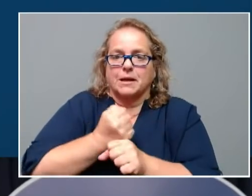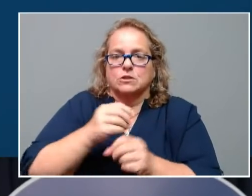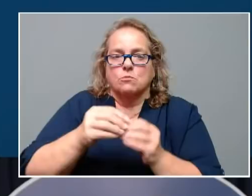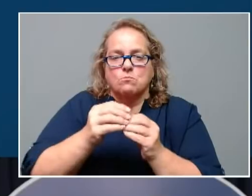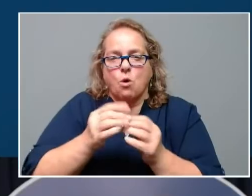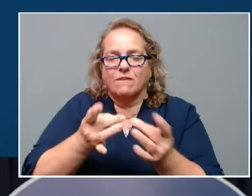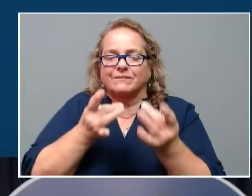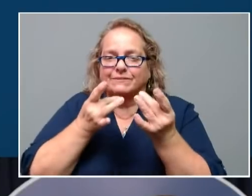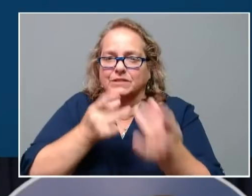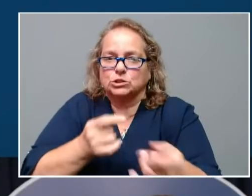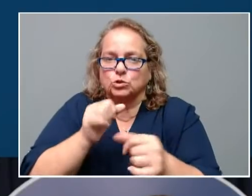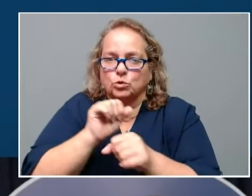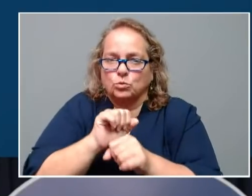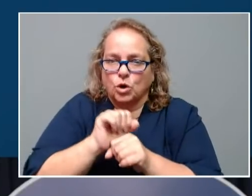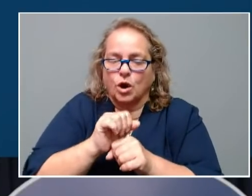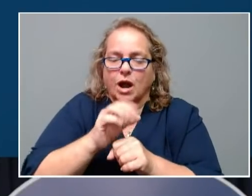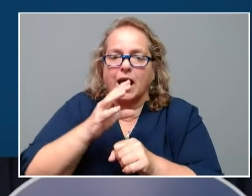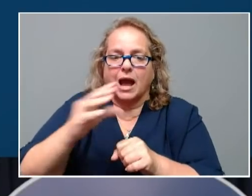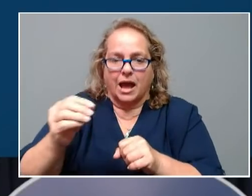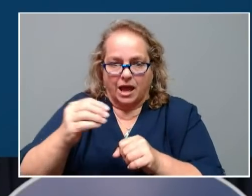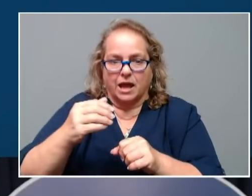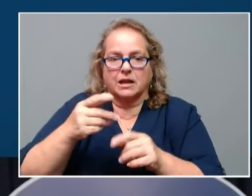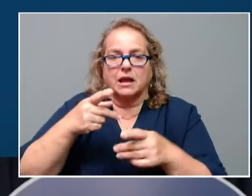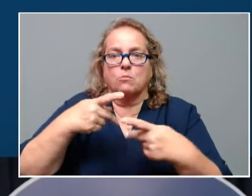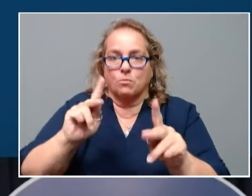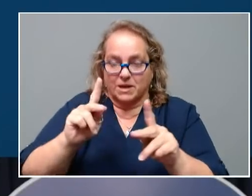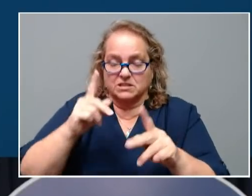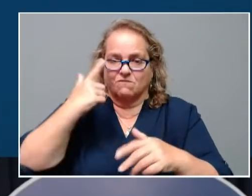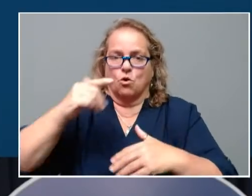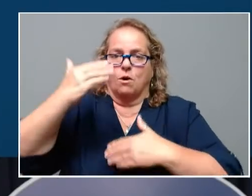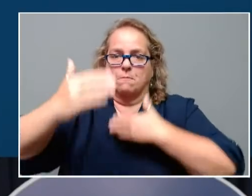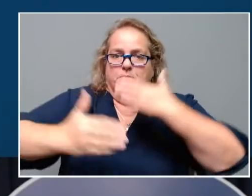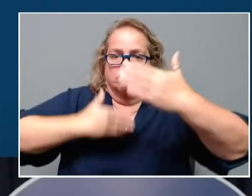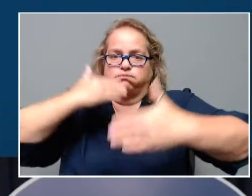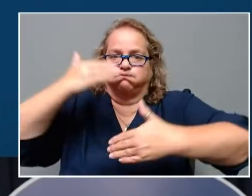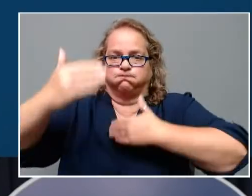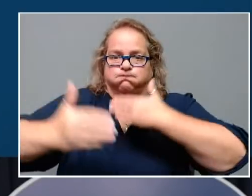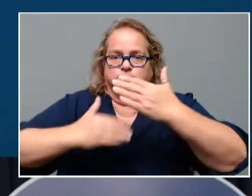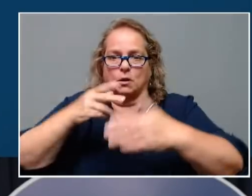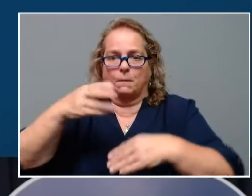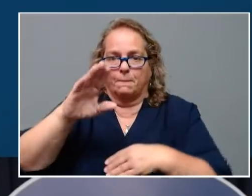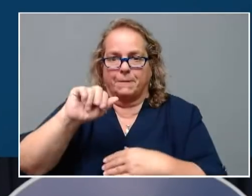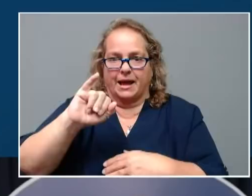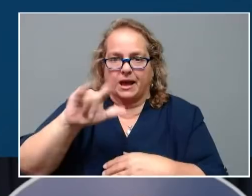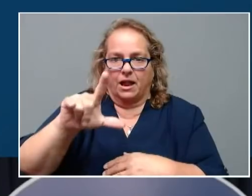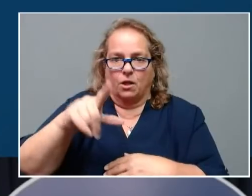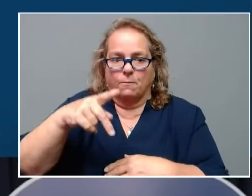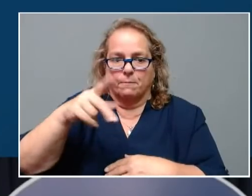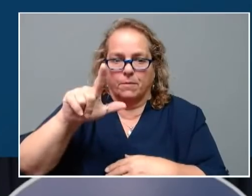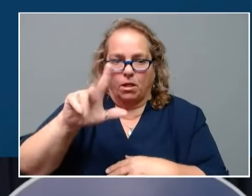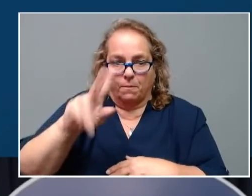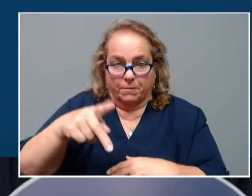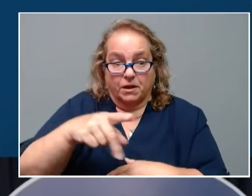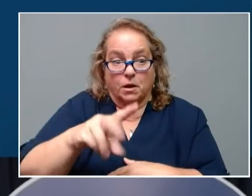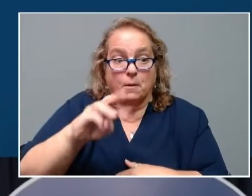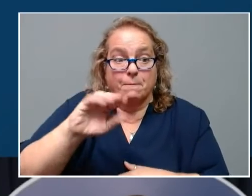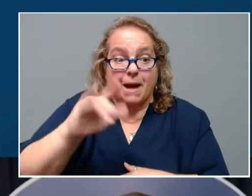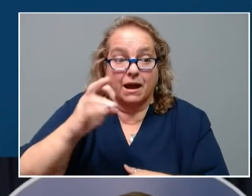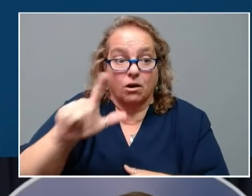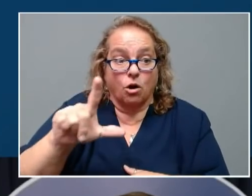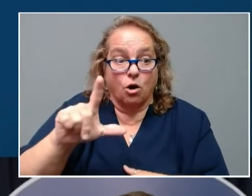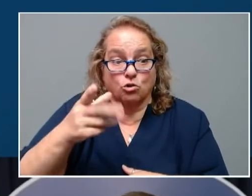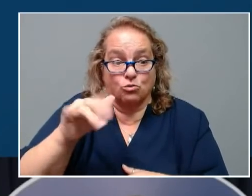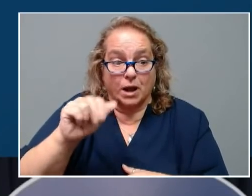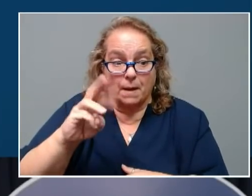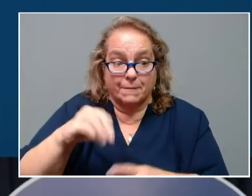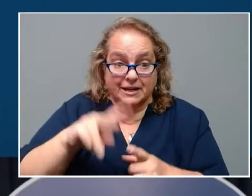addition of a baled pulp product line. Today, I'd like to welcome Mr. Michael Grimm to Kentucky and congratulate him on being named